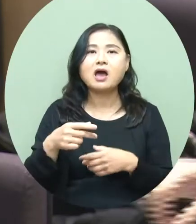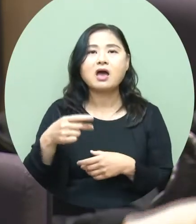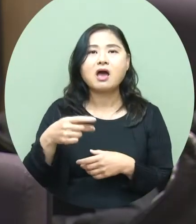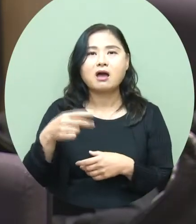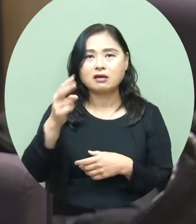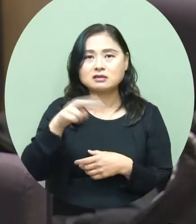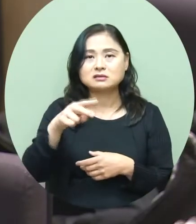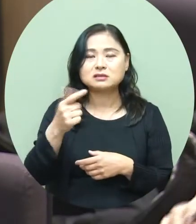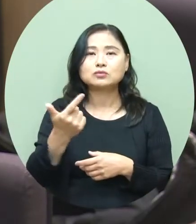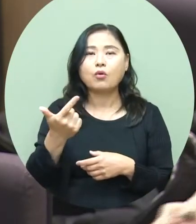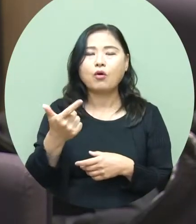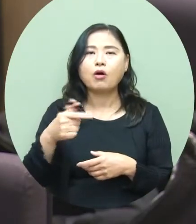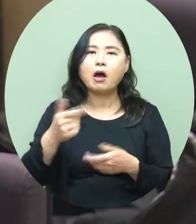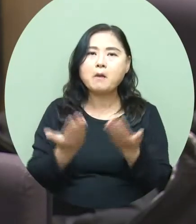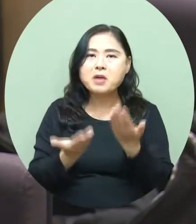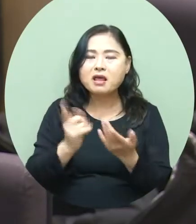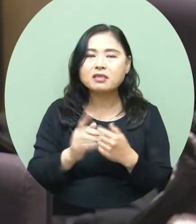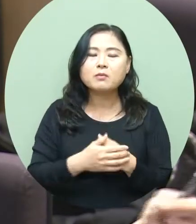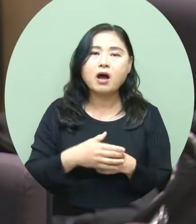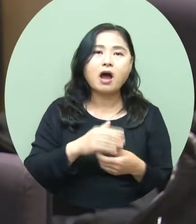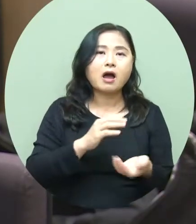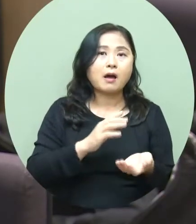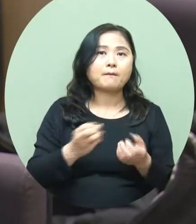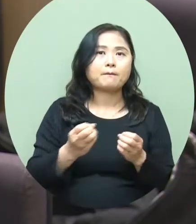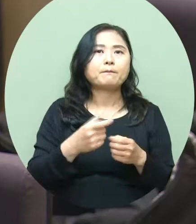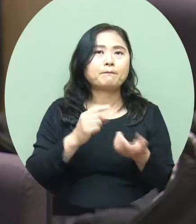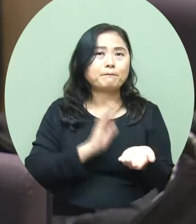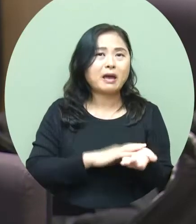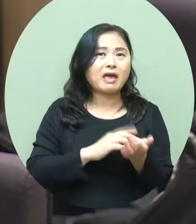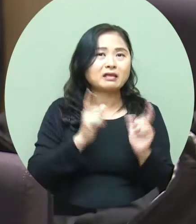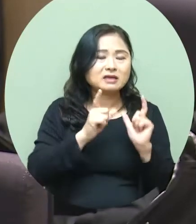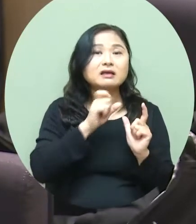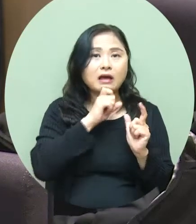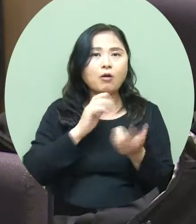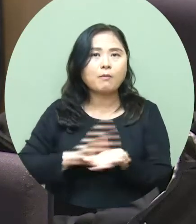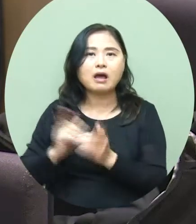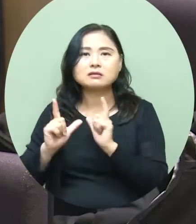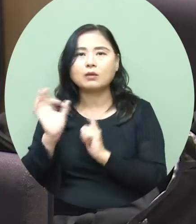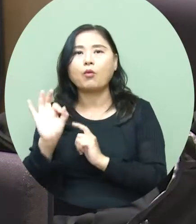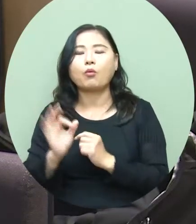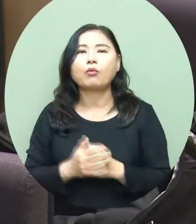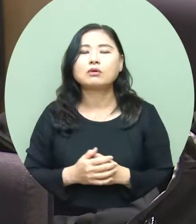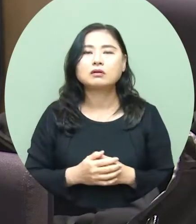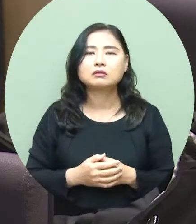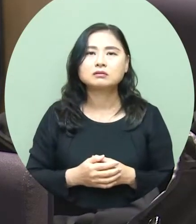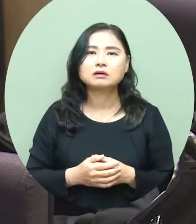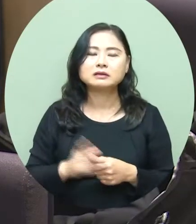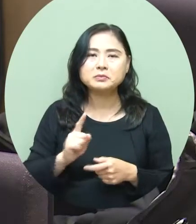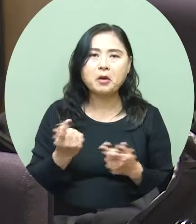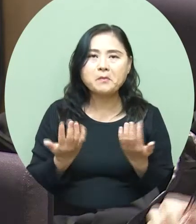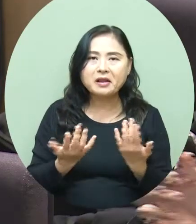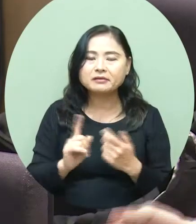2,000 plus cases over 2 days. And then you mentioned figures for asymptomatic and symptomatic